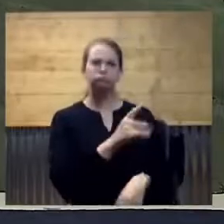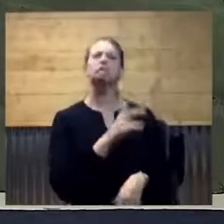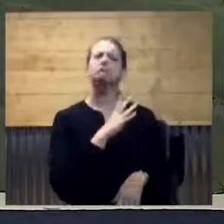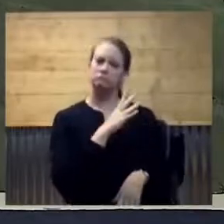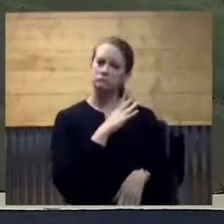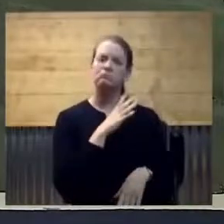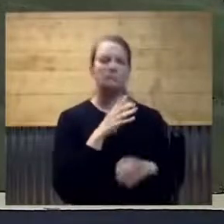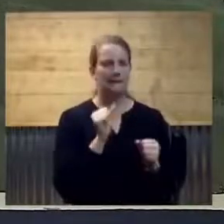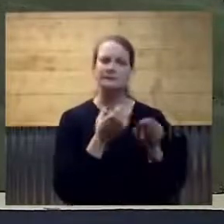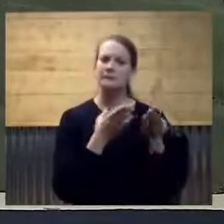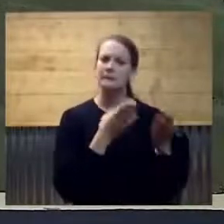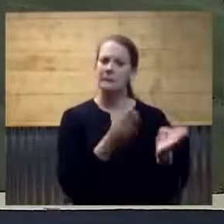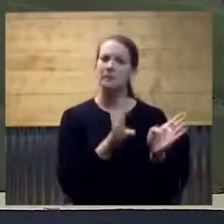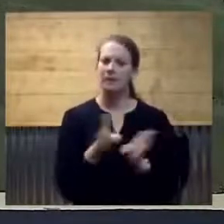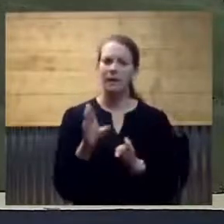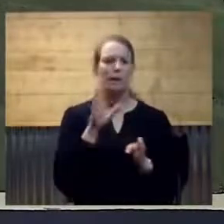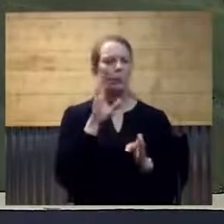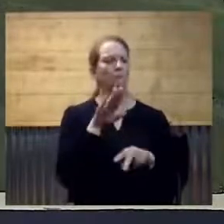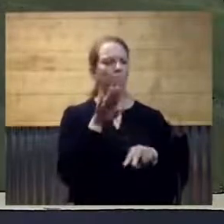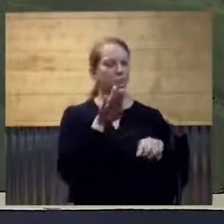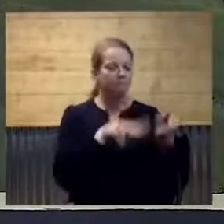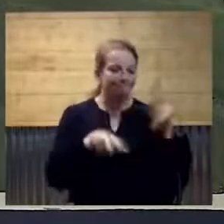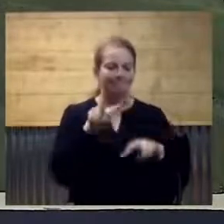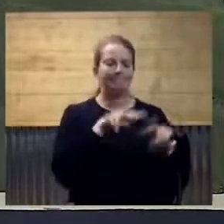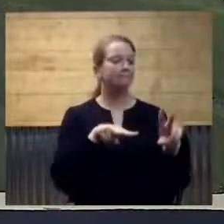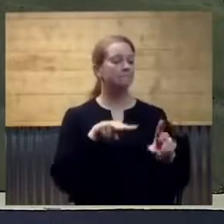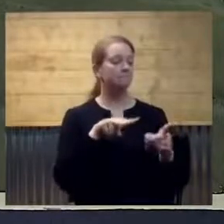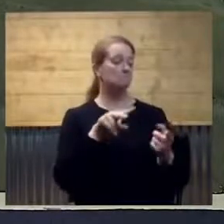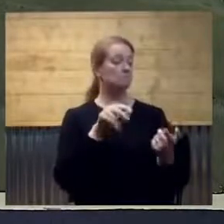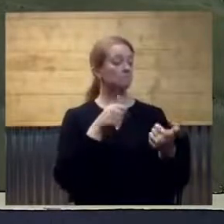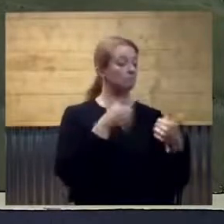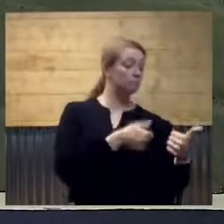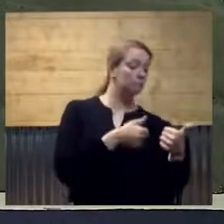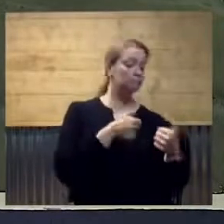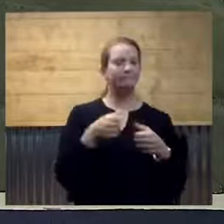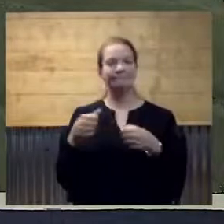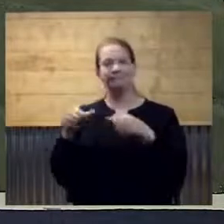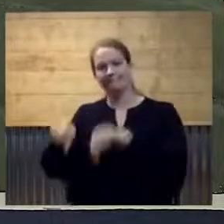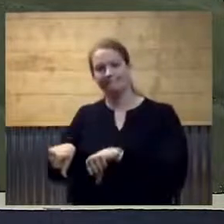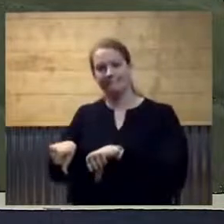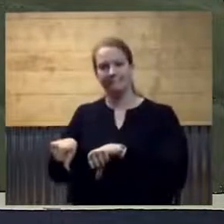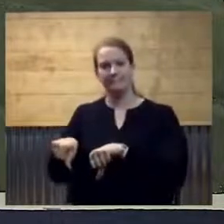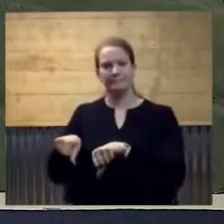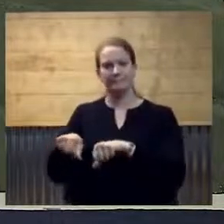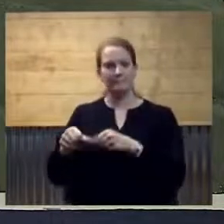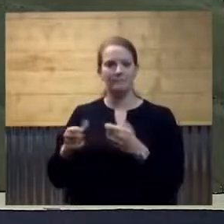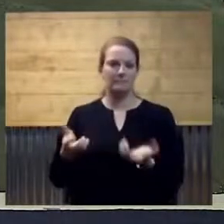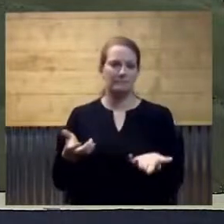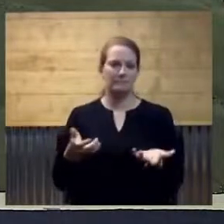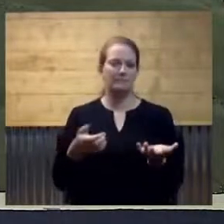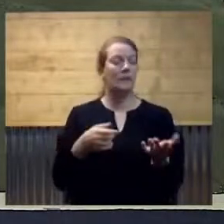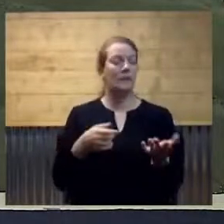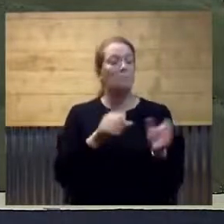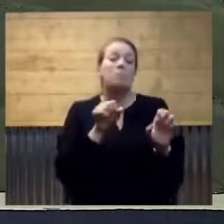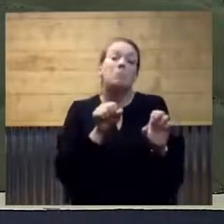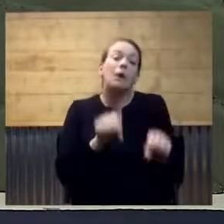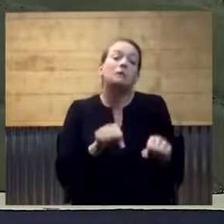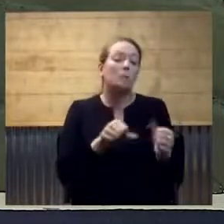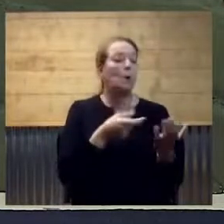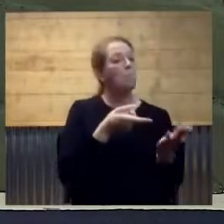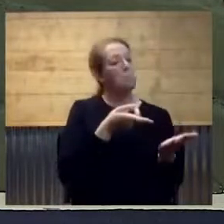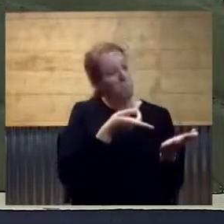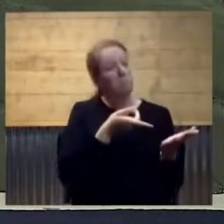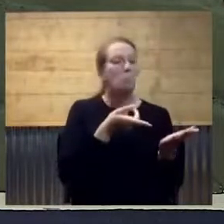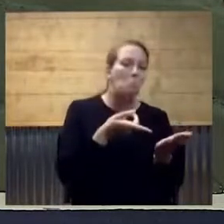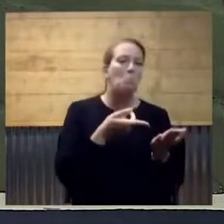reviewed, and then we'll accept or deny the specific plan. or ask for alterations on